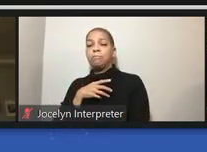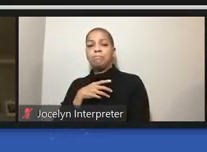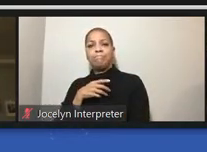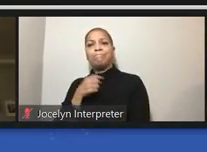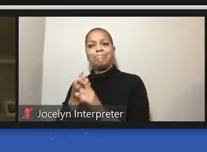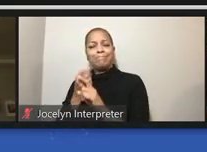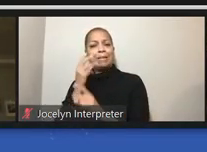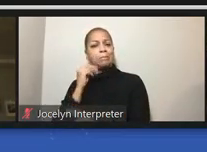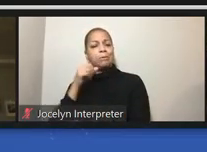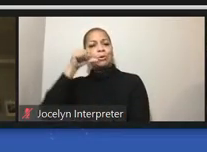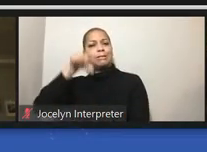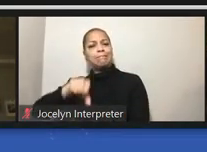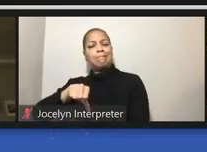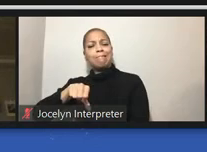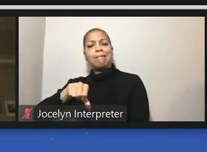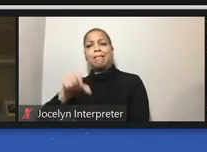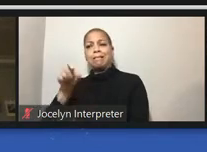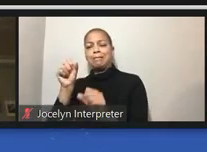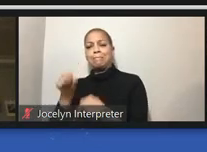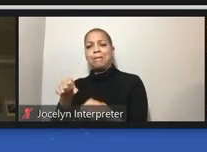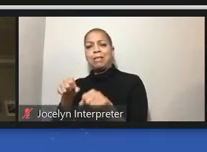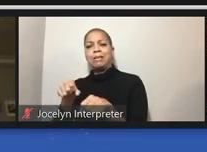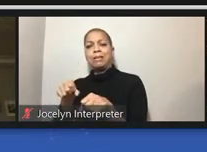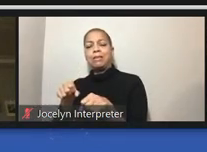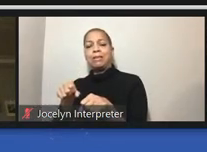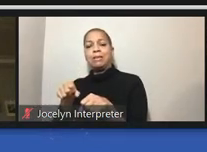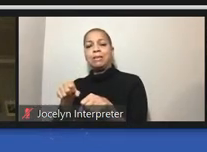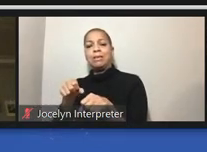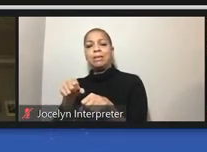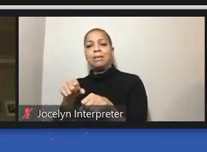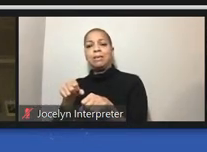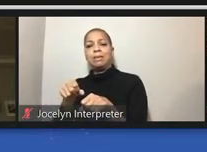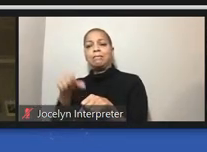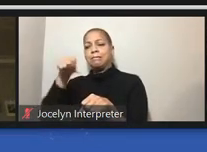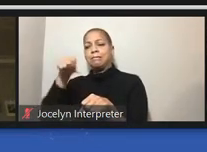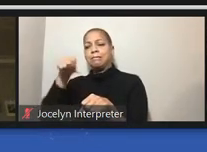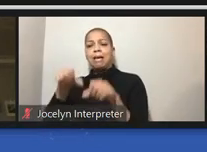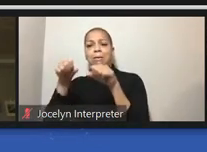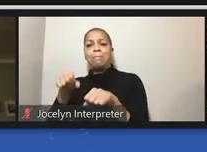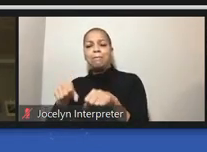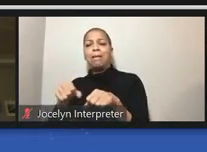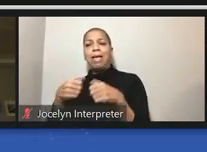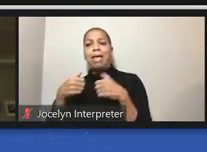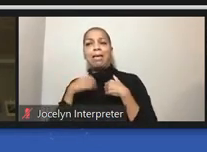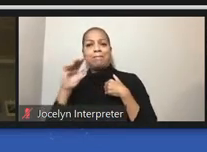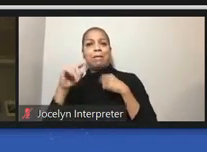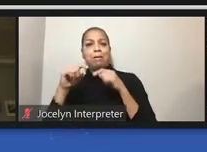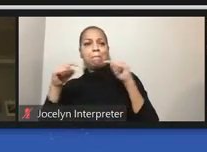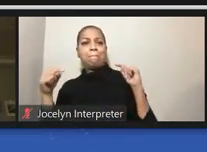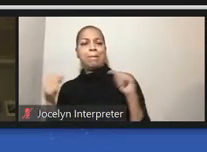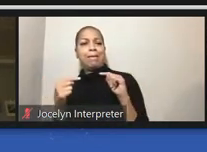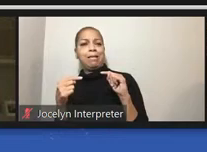ability and the ability to have their pain narrativized for sympathy.